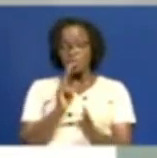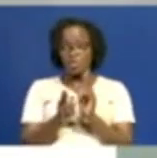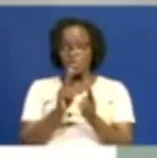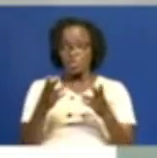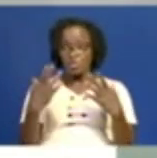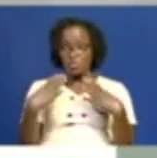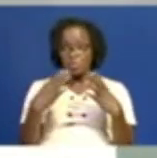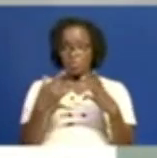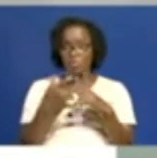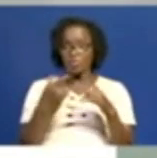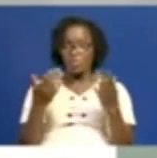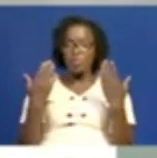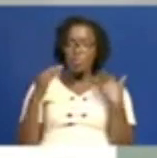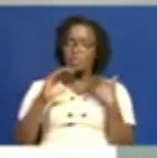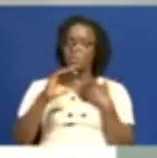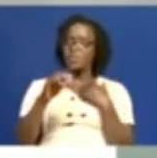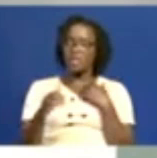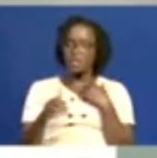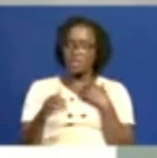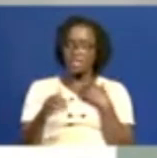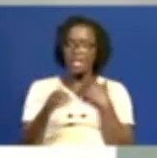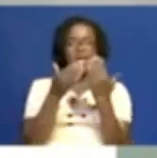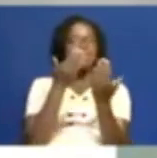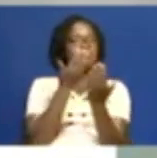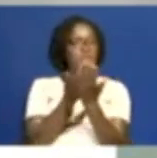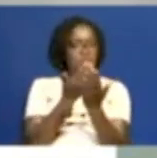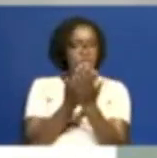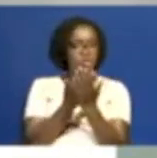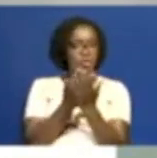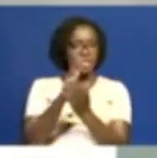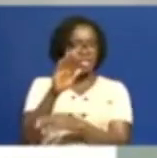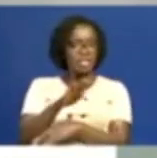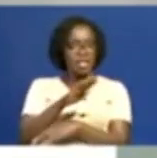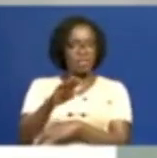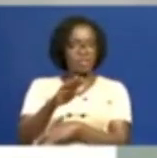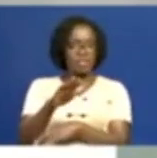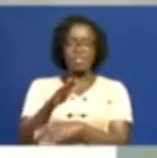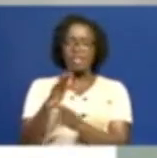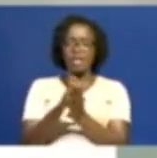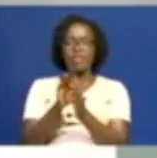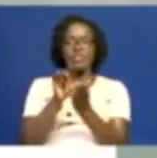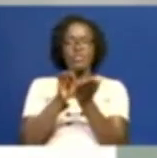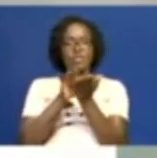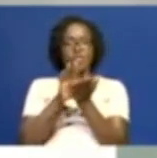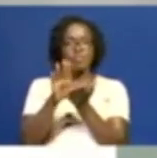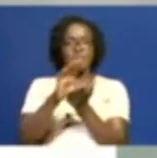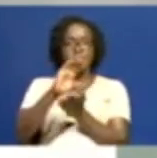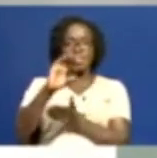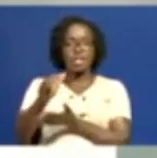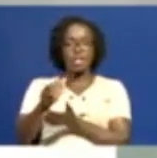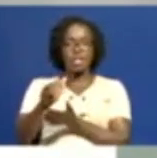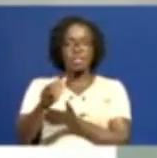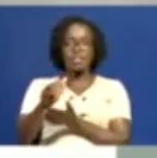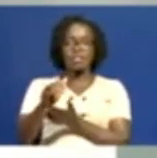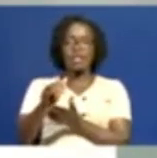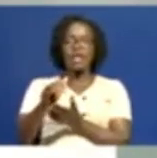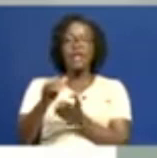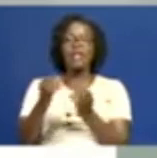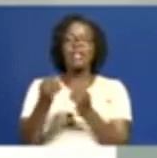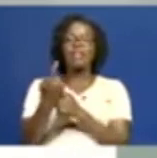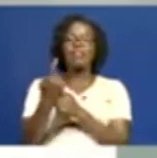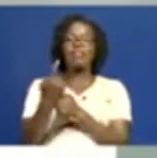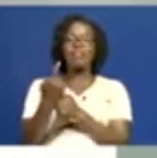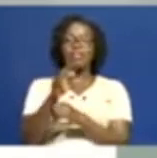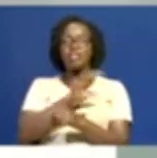residents drawn from Meru County have petitioned the County Assembly to impeach 11 County Executive Committee